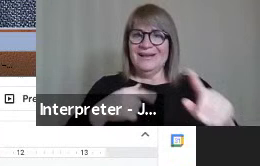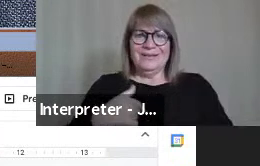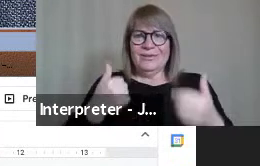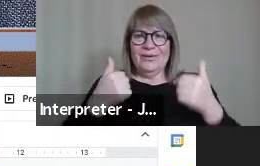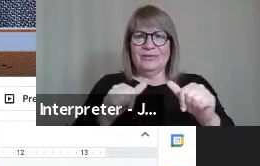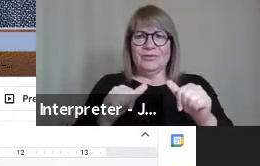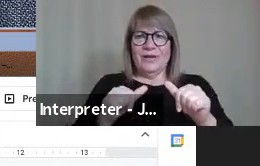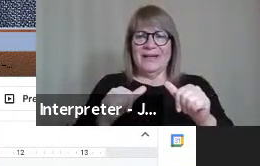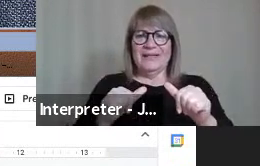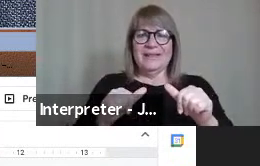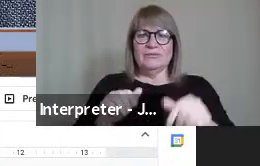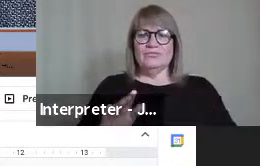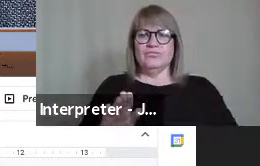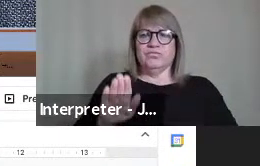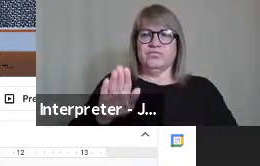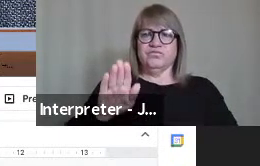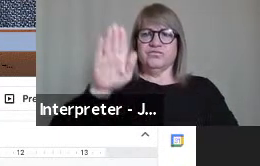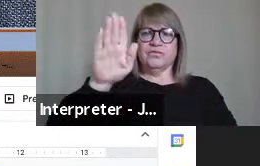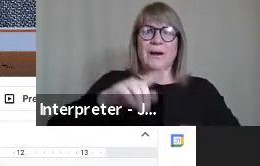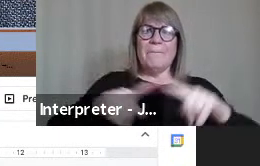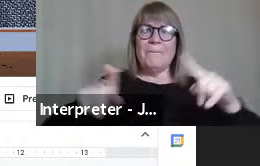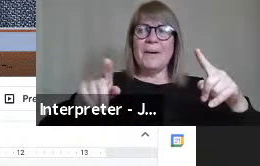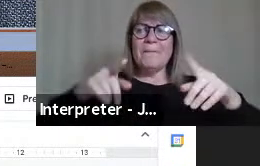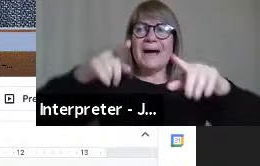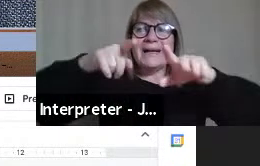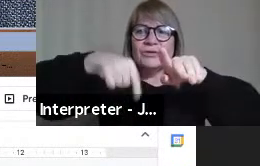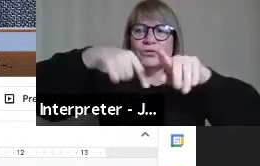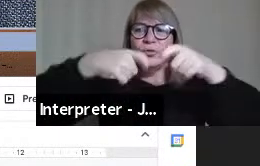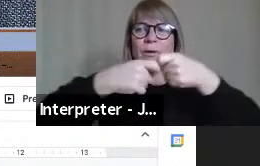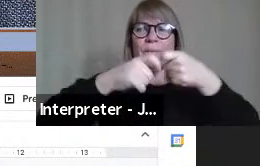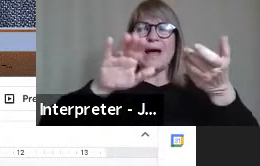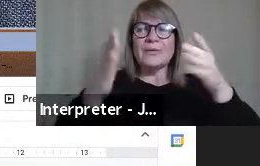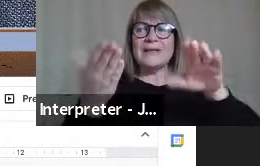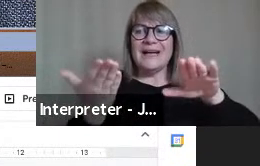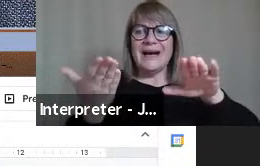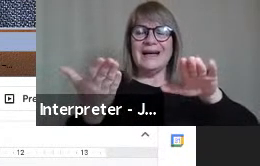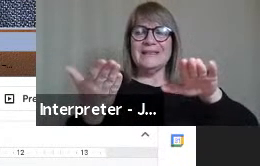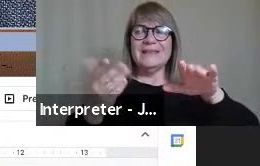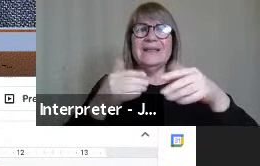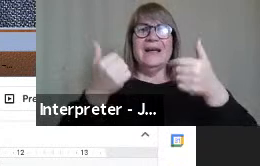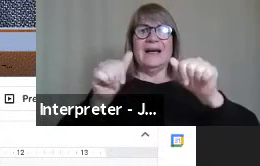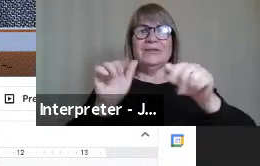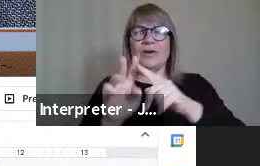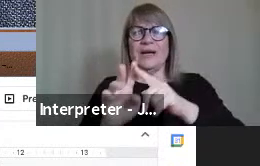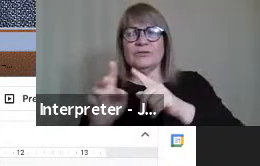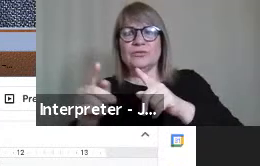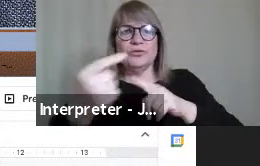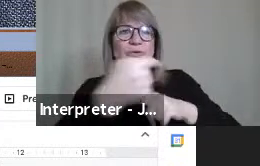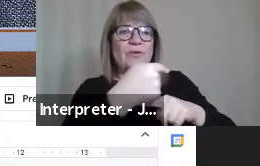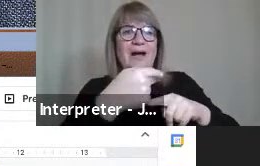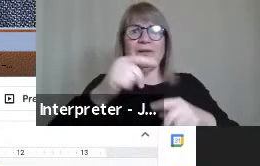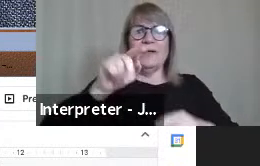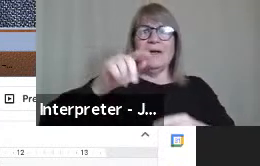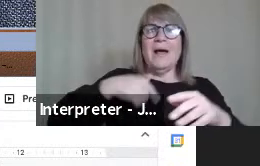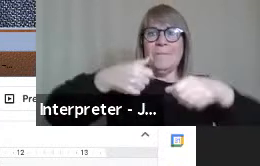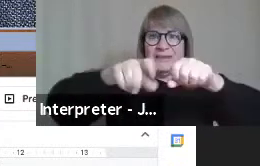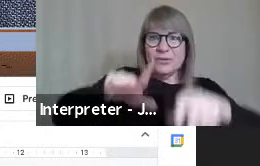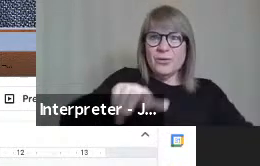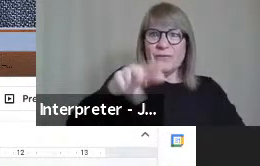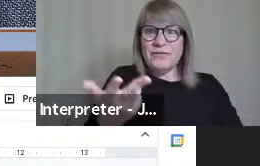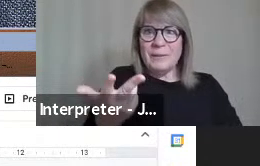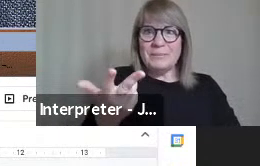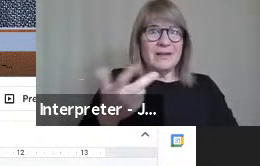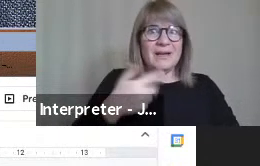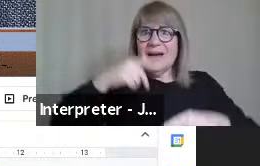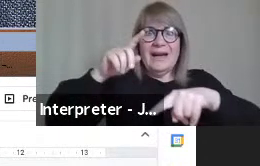this grade and my scooter battery died and when i tried to turn around my scooter flipped and i couldn't get up and i was